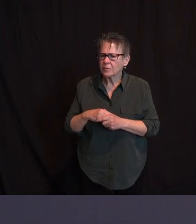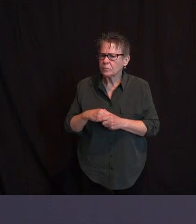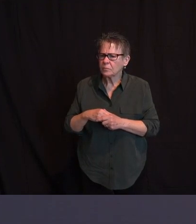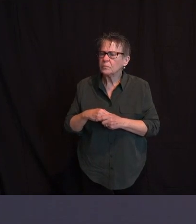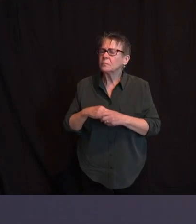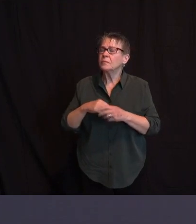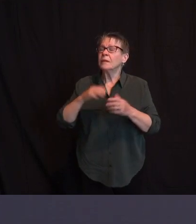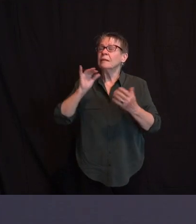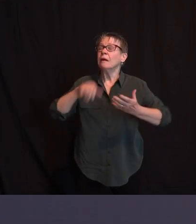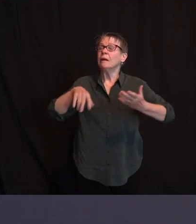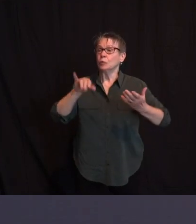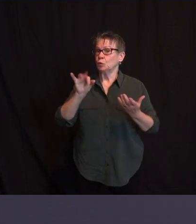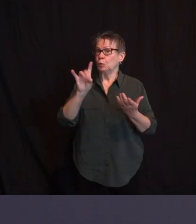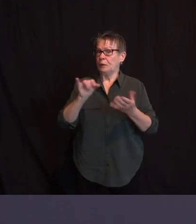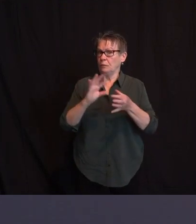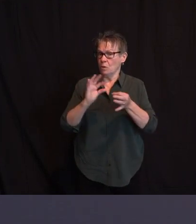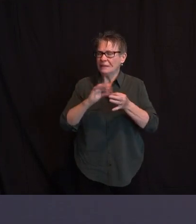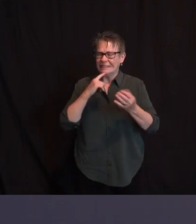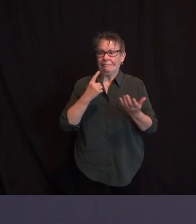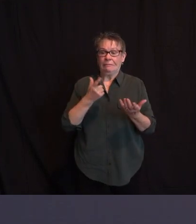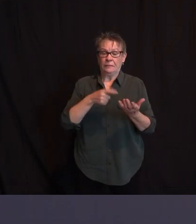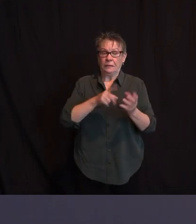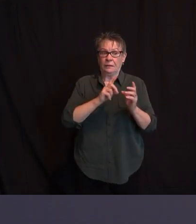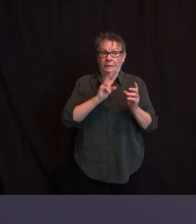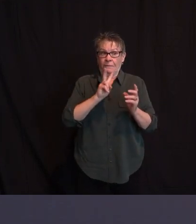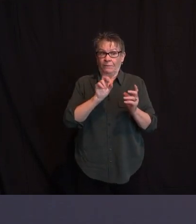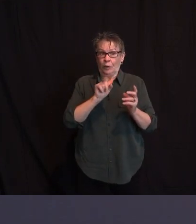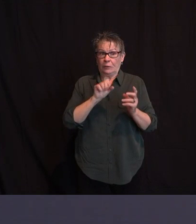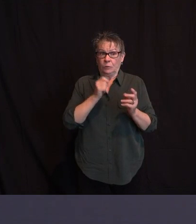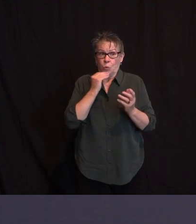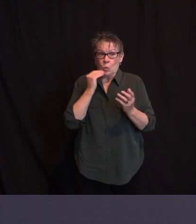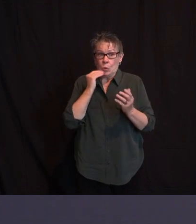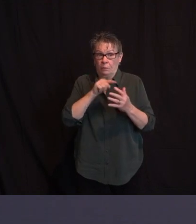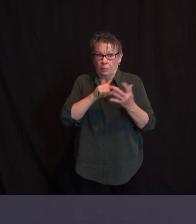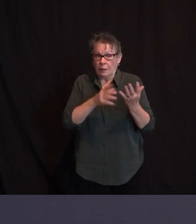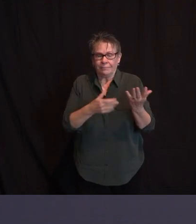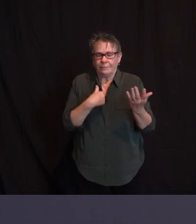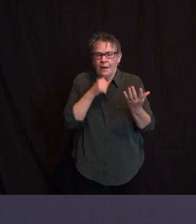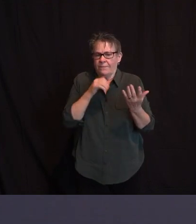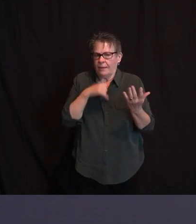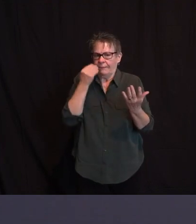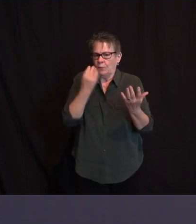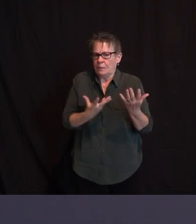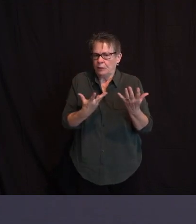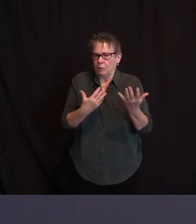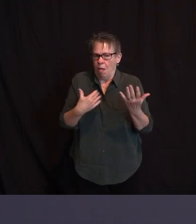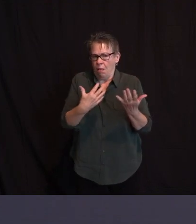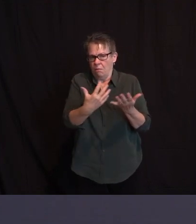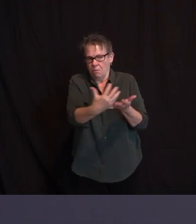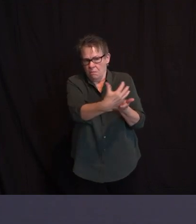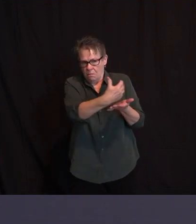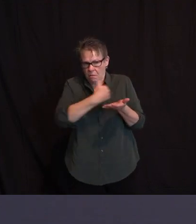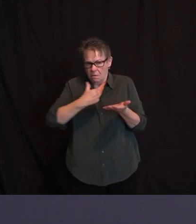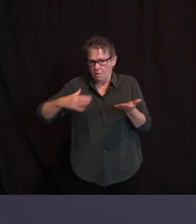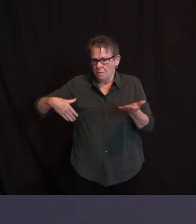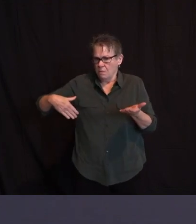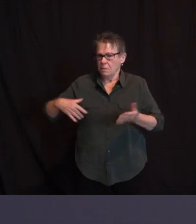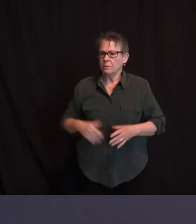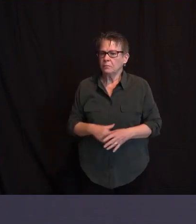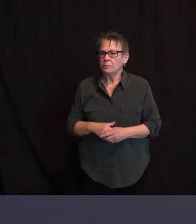homeless, we work in collaboration with Department of Human Services. I think I said a couple of weeks ago, we've